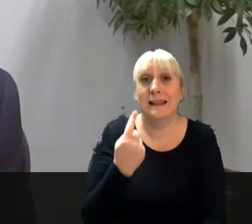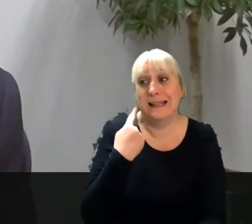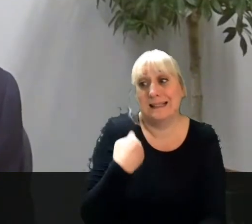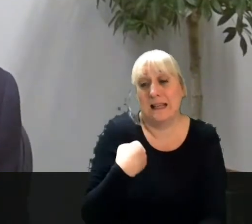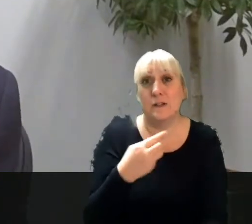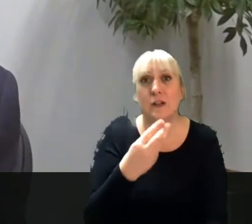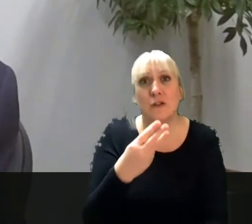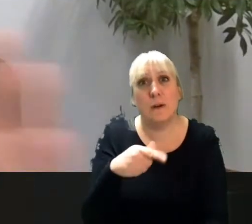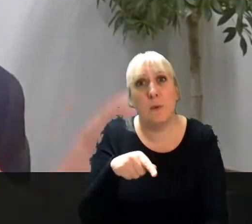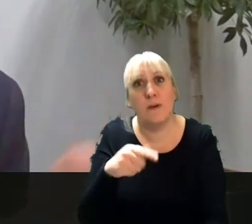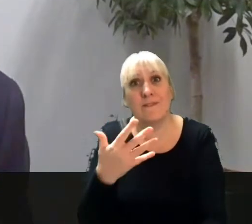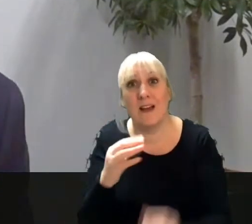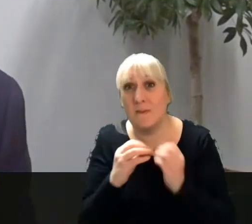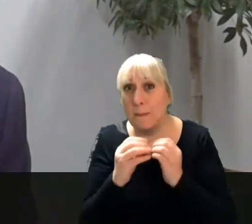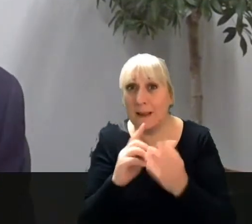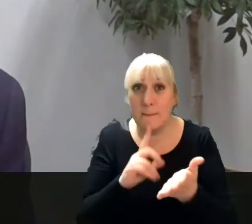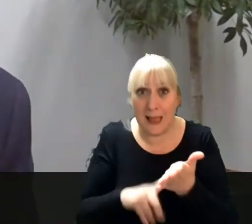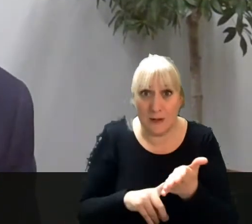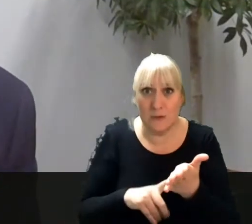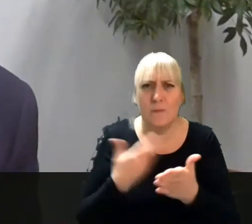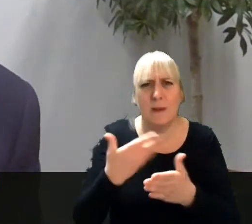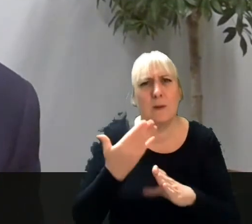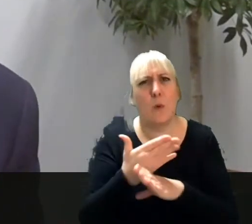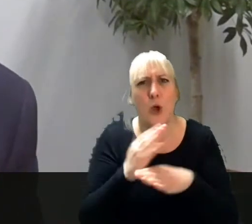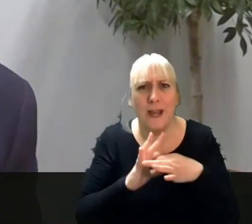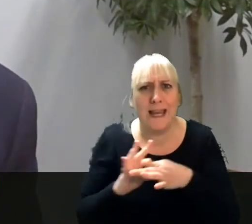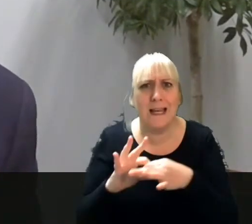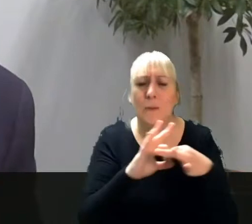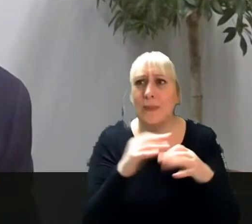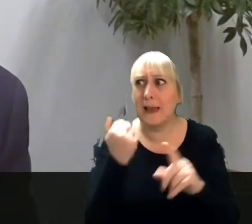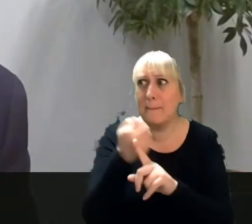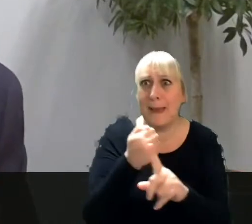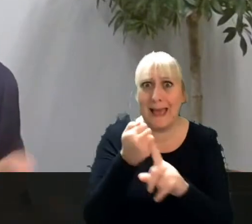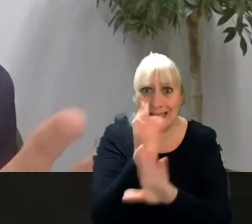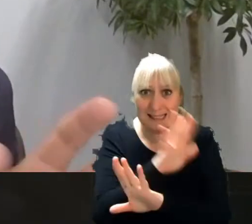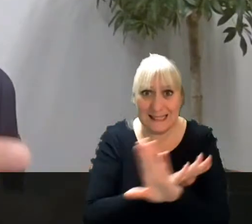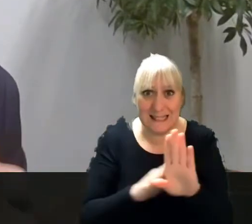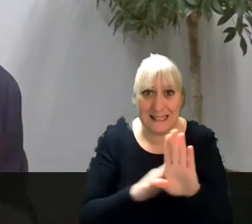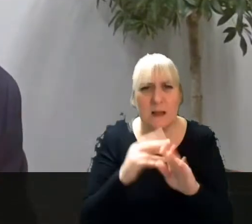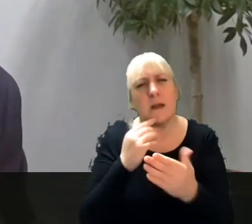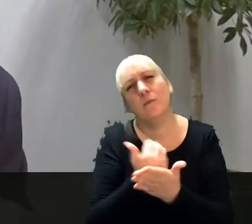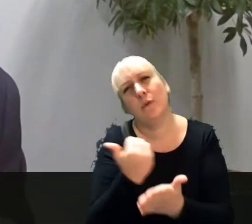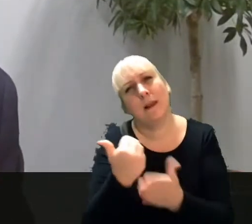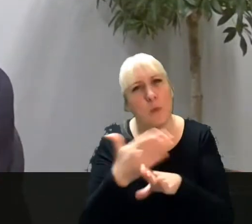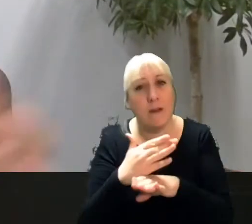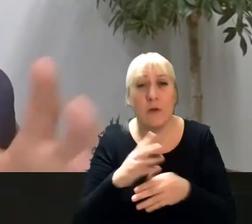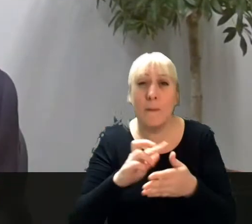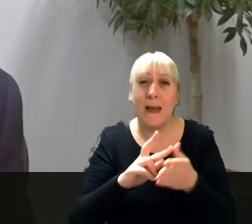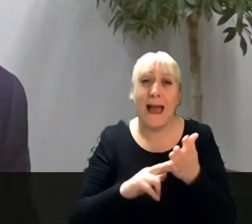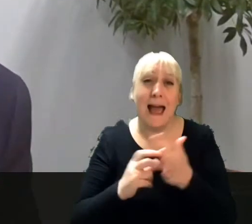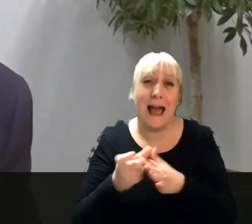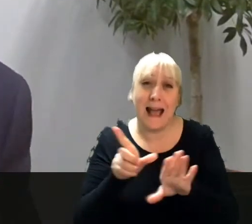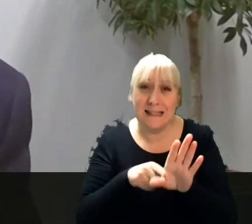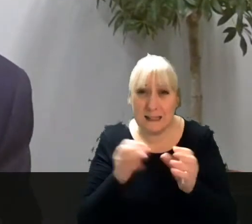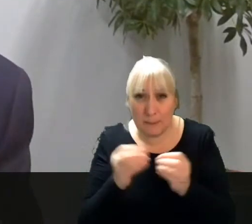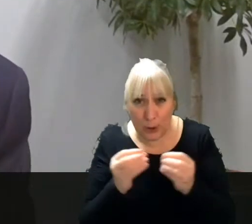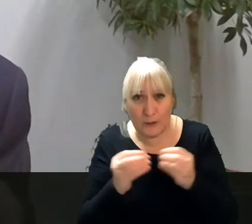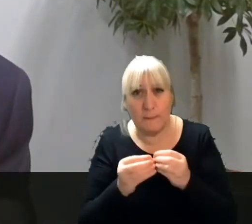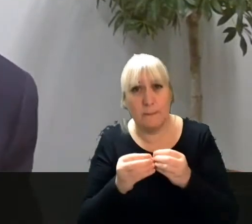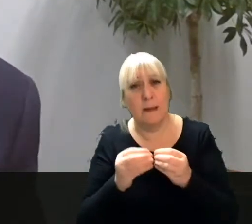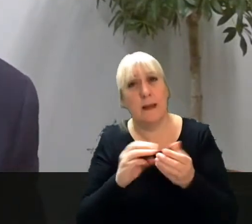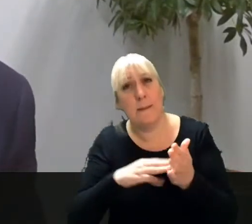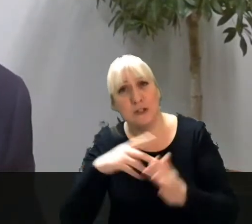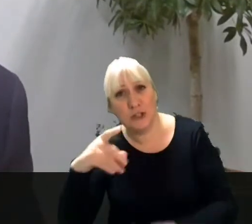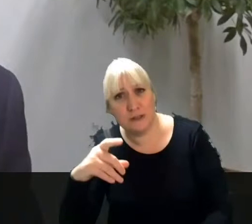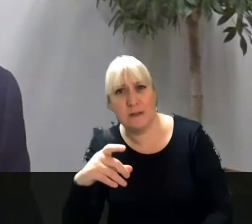with campaigns across the country. Brilliant work from Andy Burnham in Manchester, Steve Rotherham in Liverpool, and others across the country with